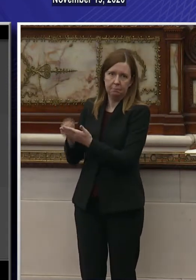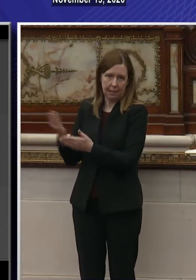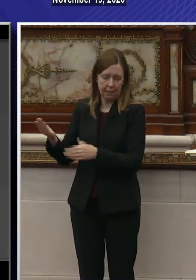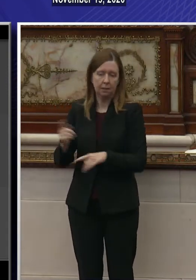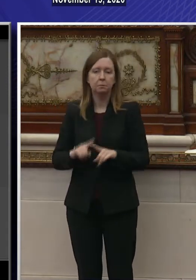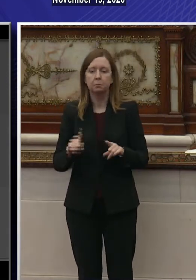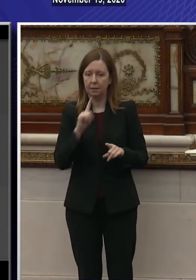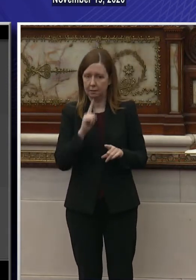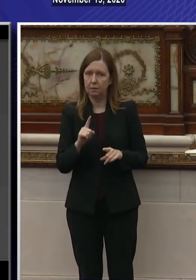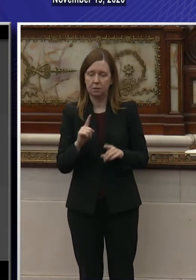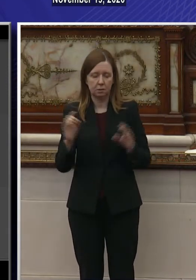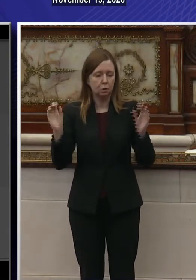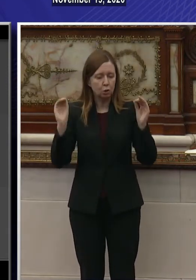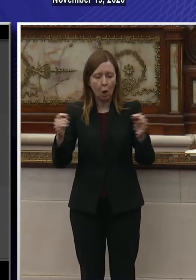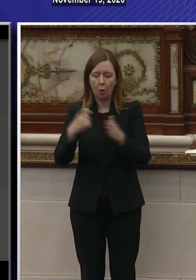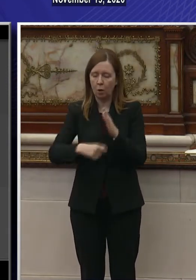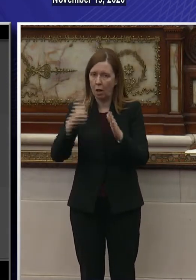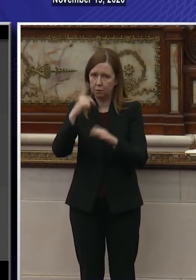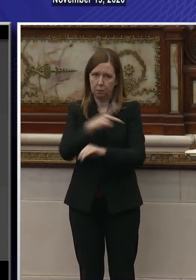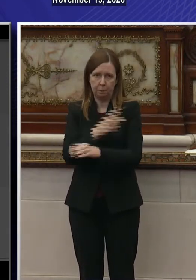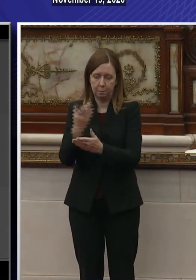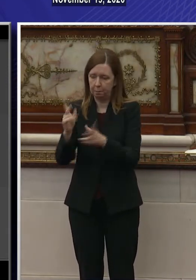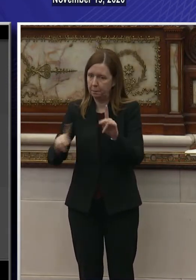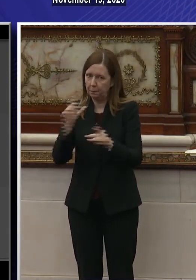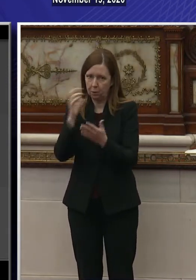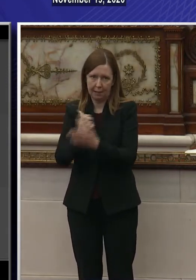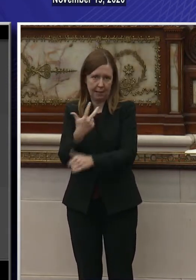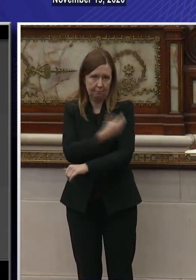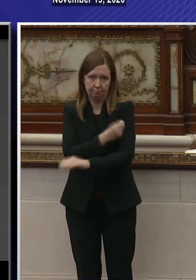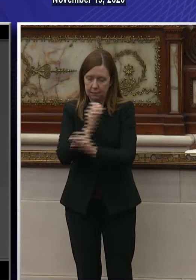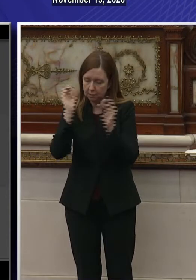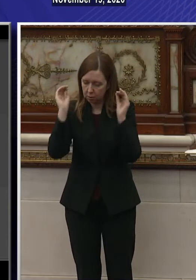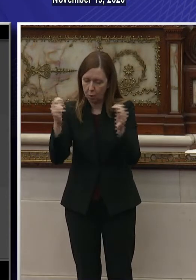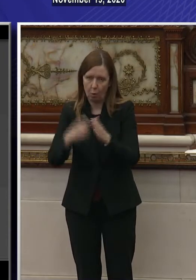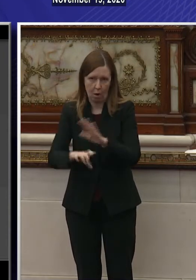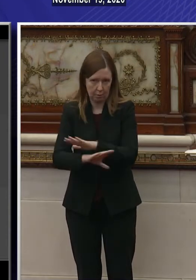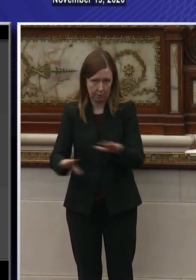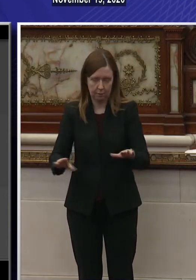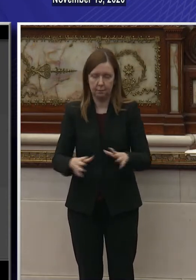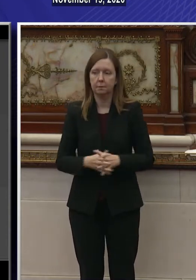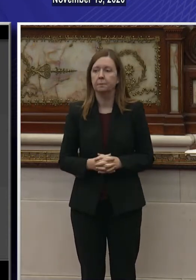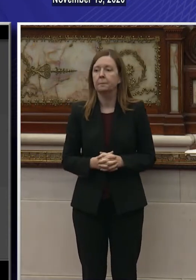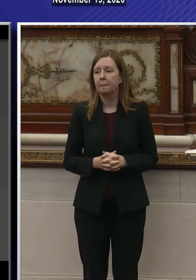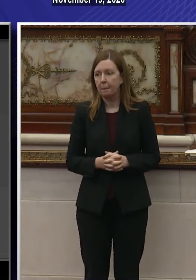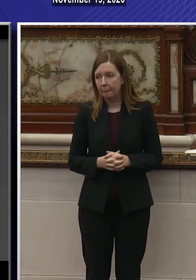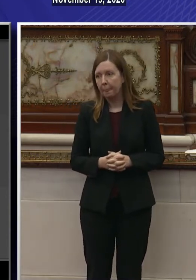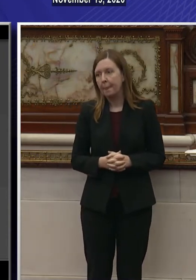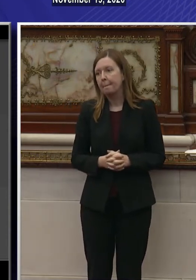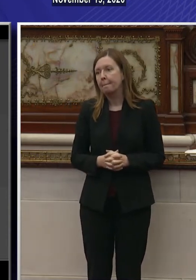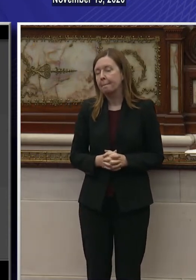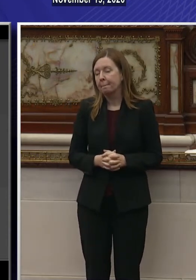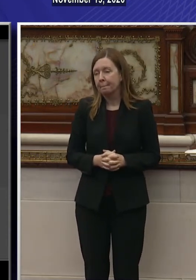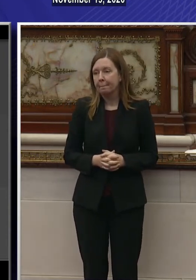there is going to be no cost to anyone in Philadelphia to receive this vaccine.